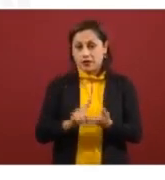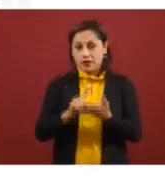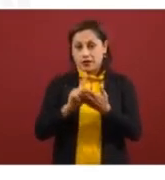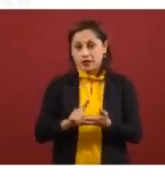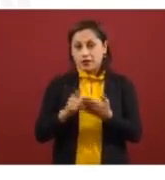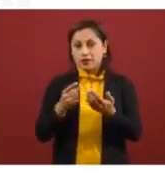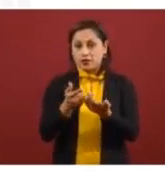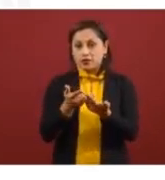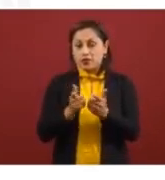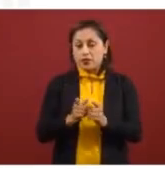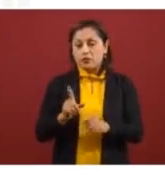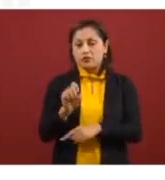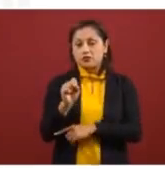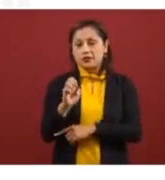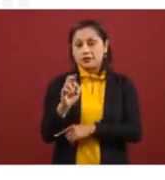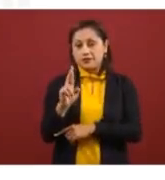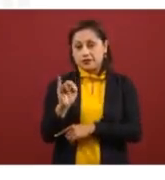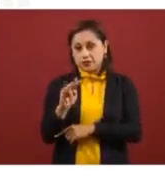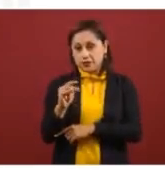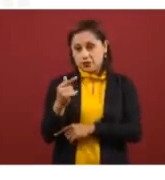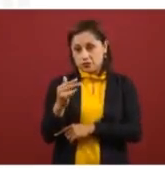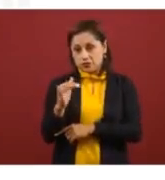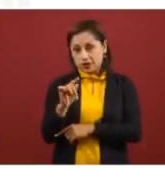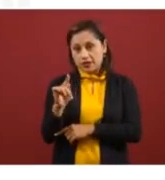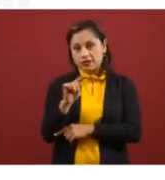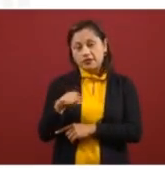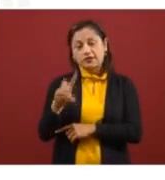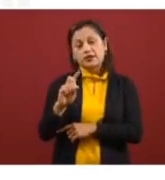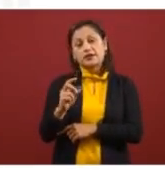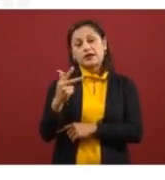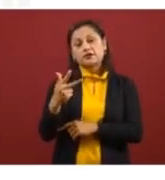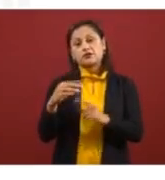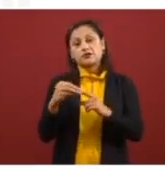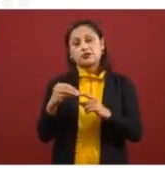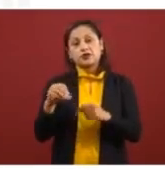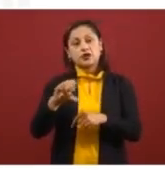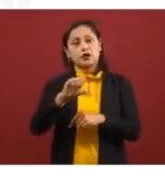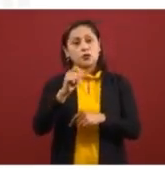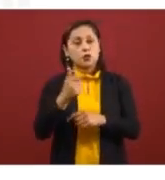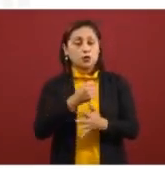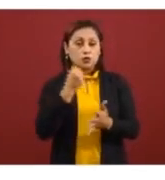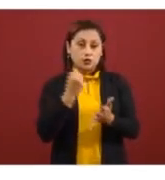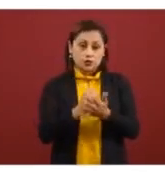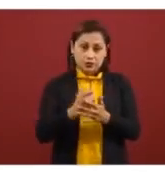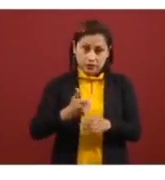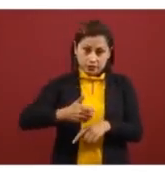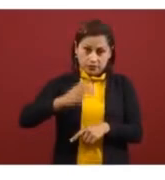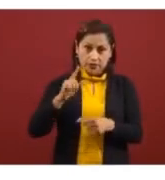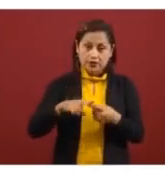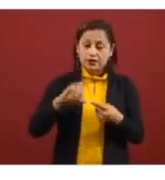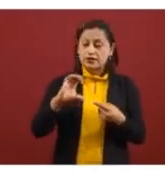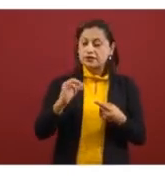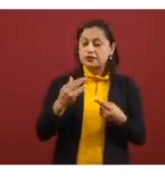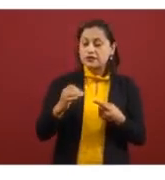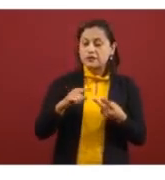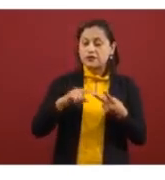or what's the most the best price in your area, or you can use the app.